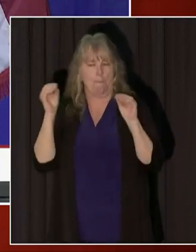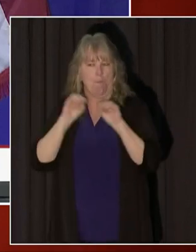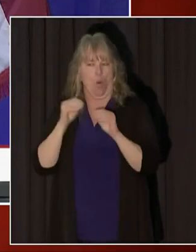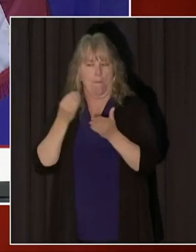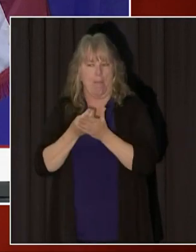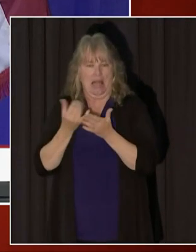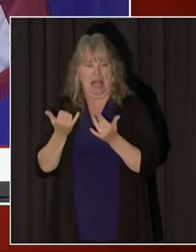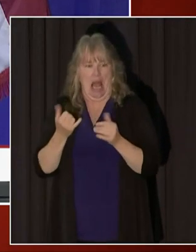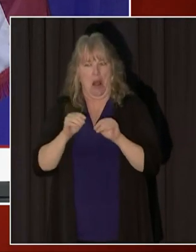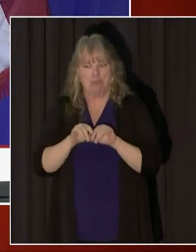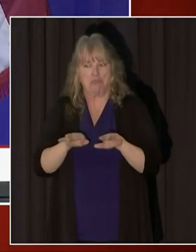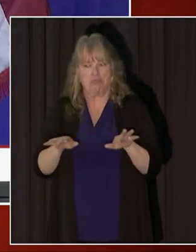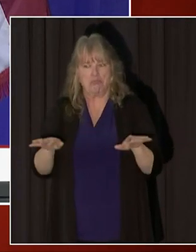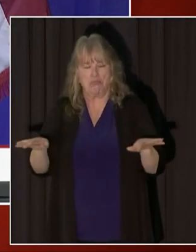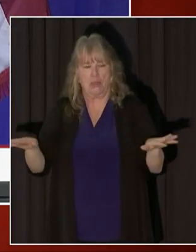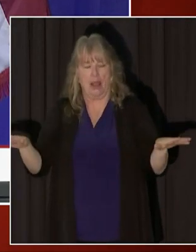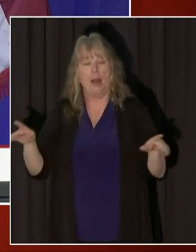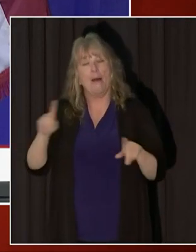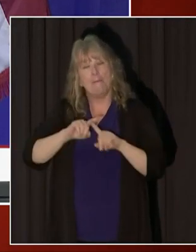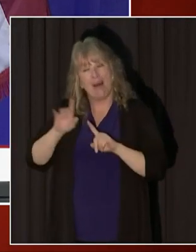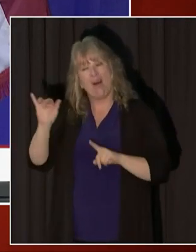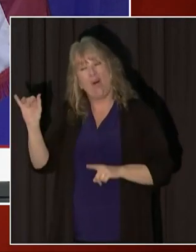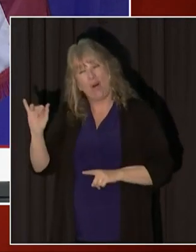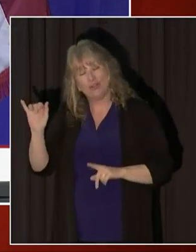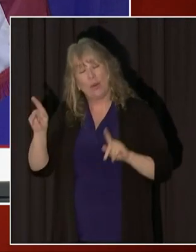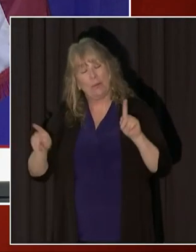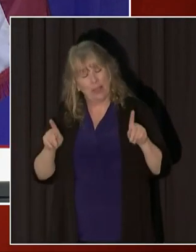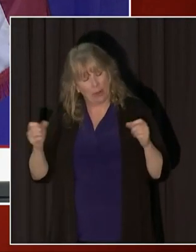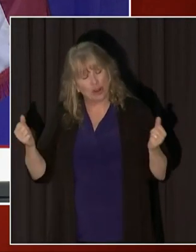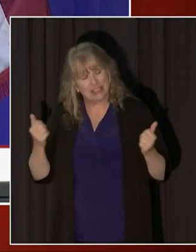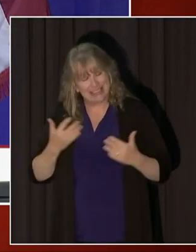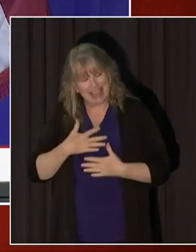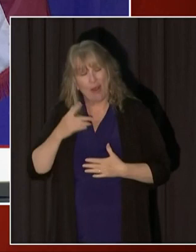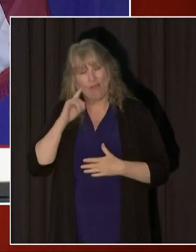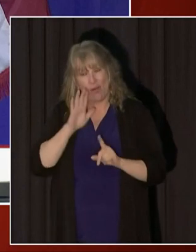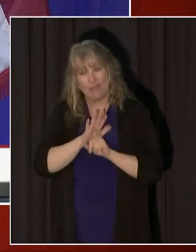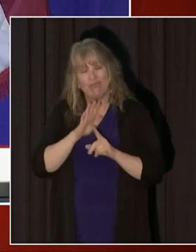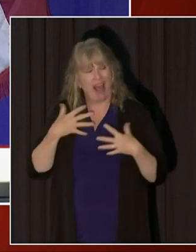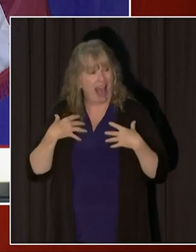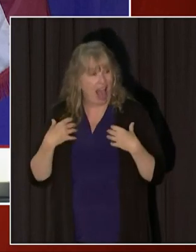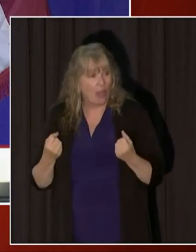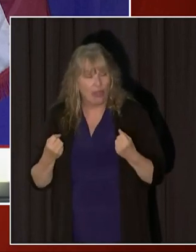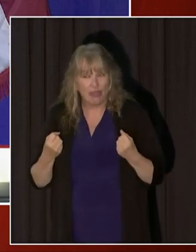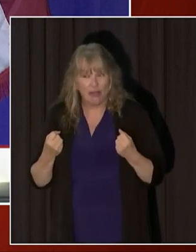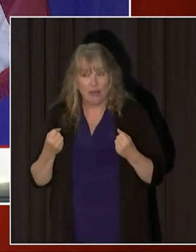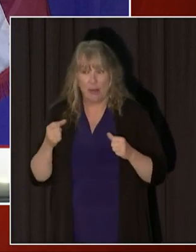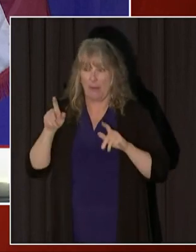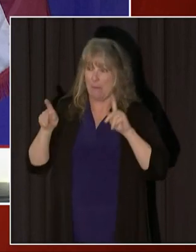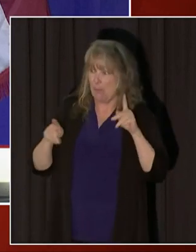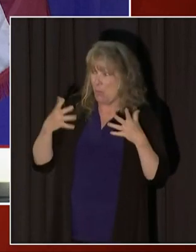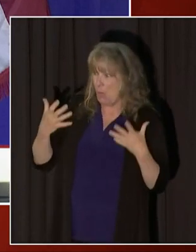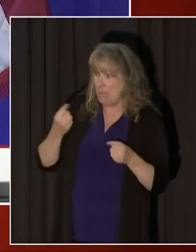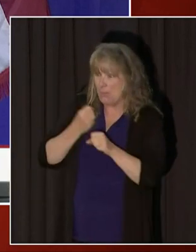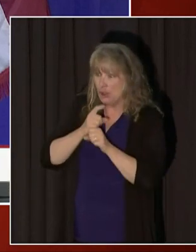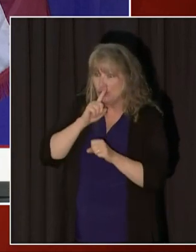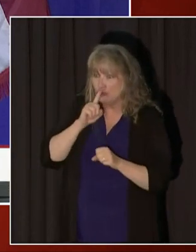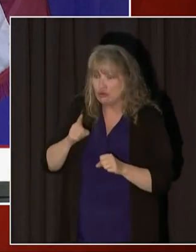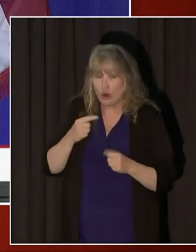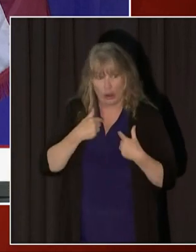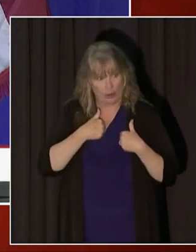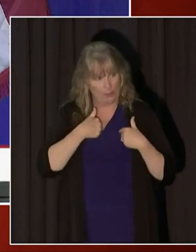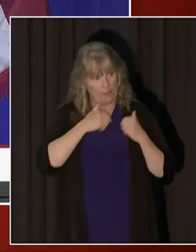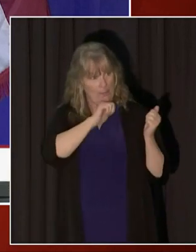I think people, Mark, are also scared for their health, and they want to be sure that when they're able to go back to